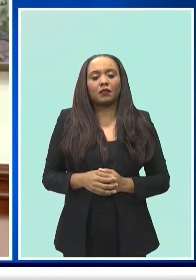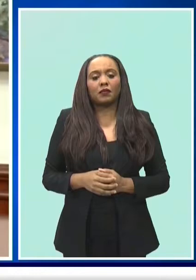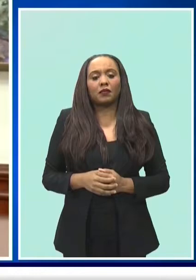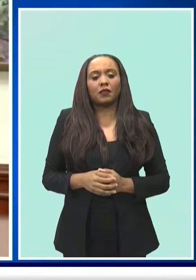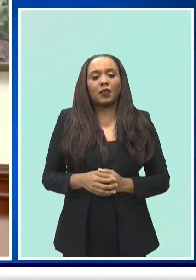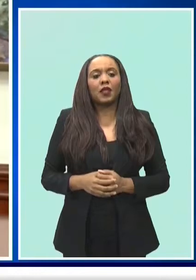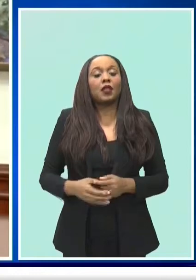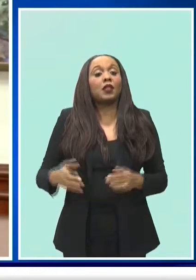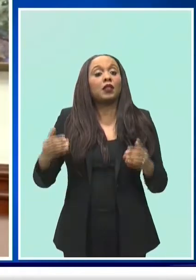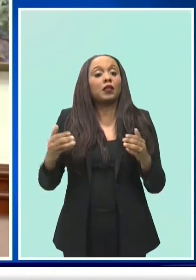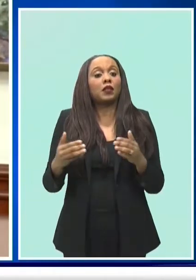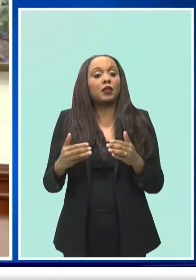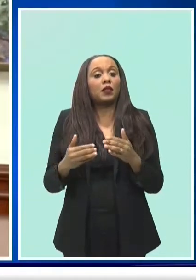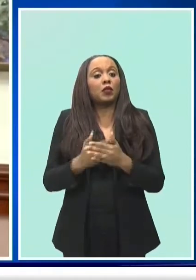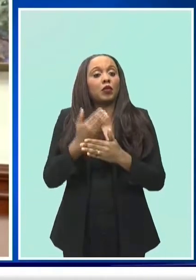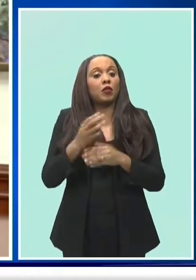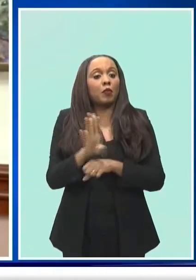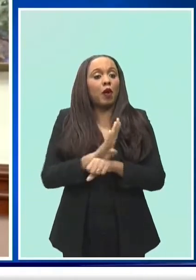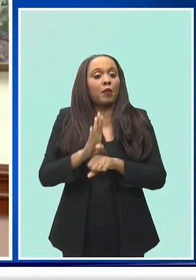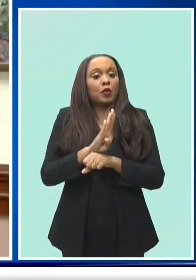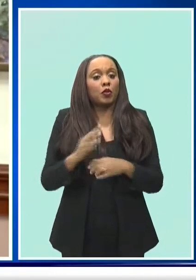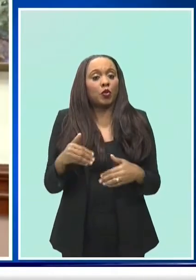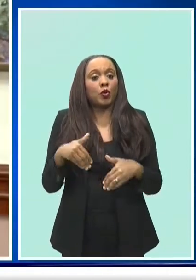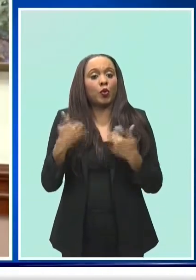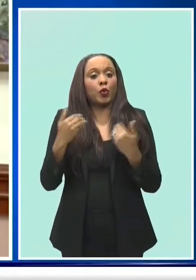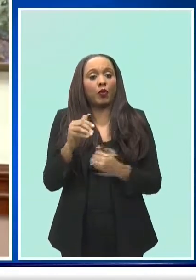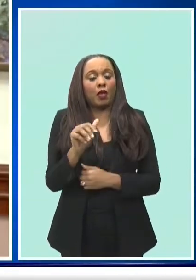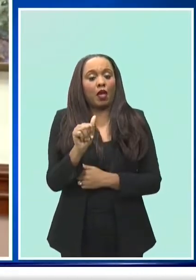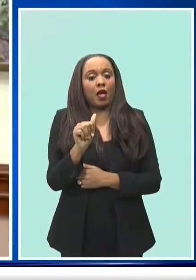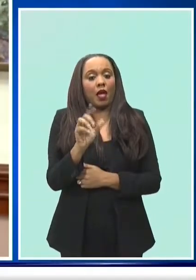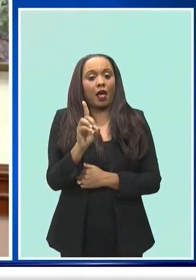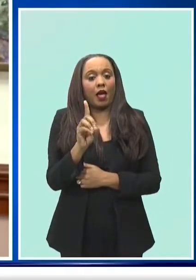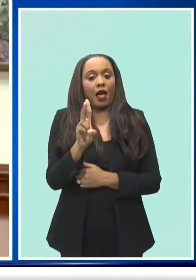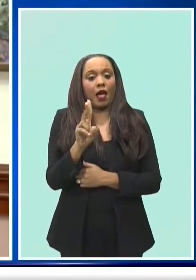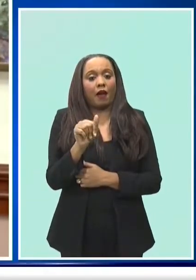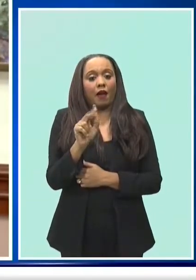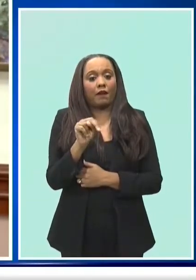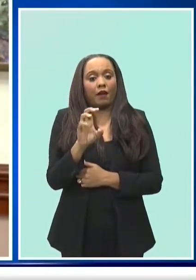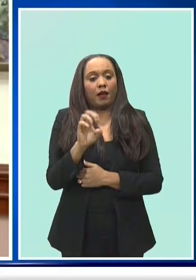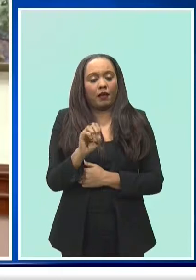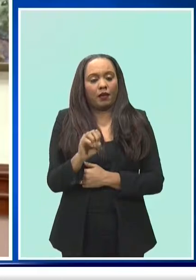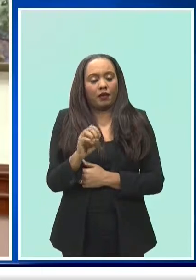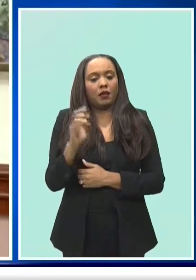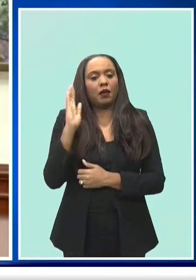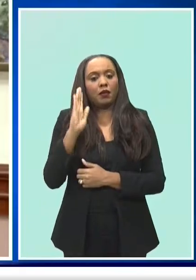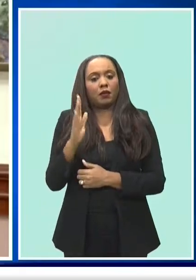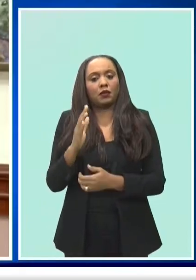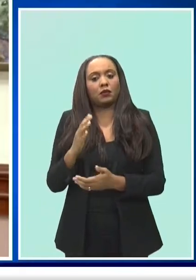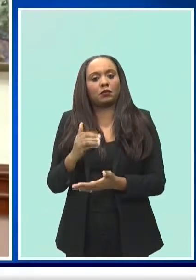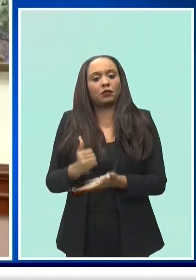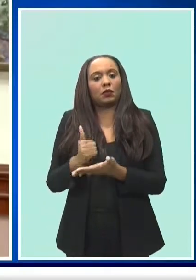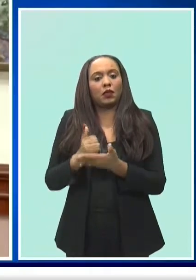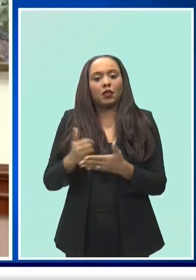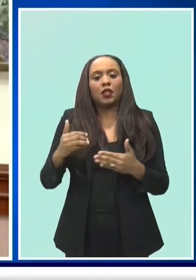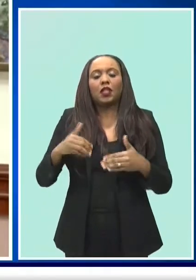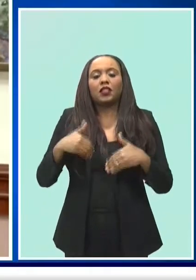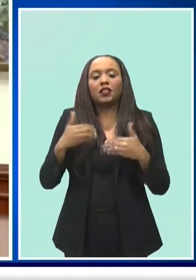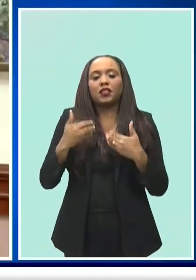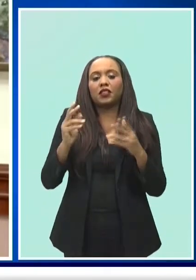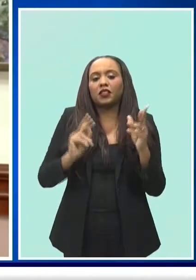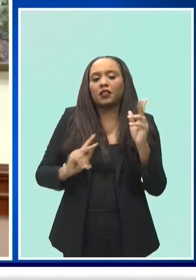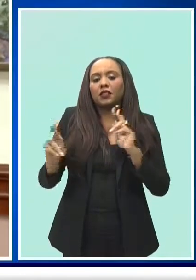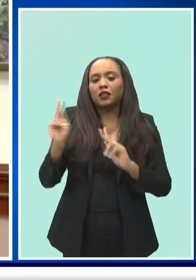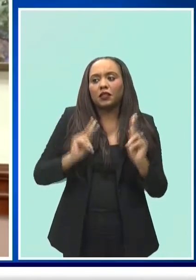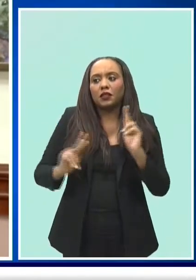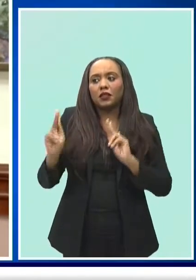Advance Corps, will allow our young people in numbers to have a safe and productive